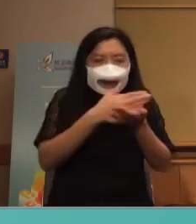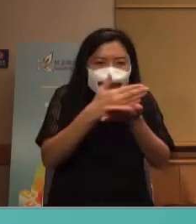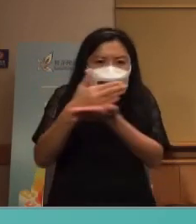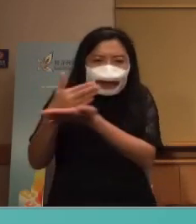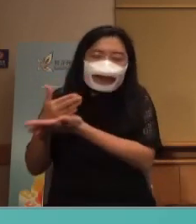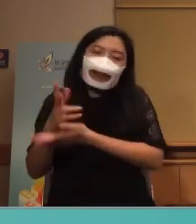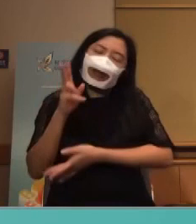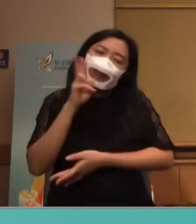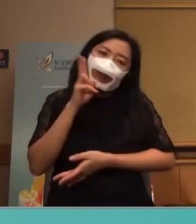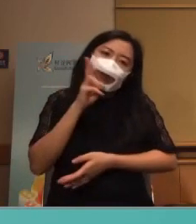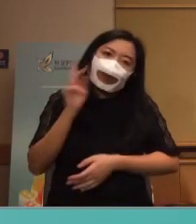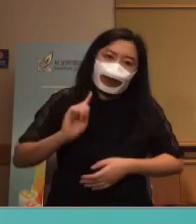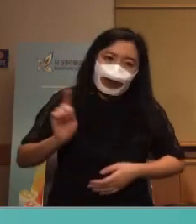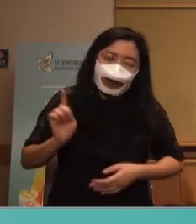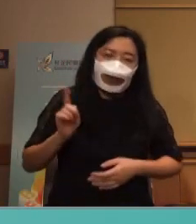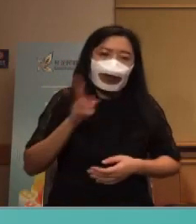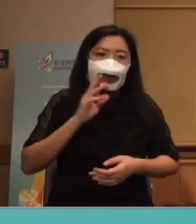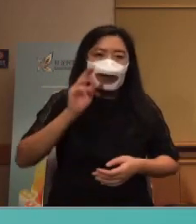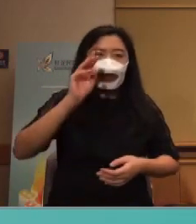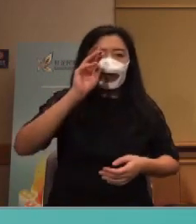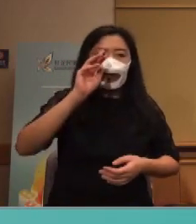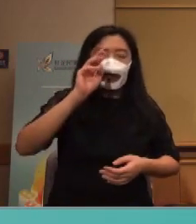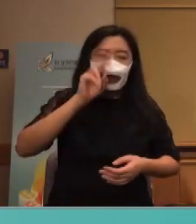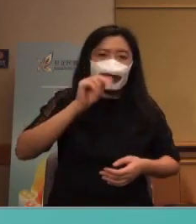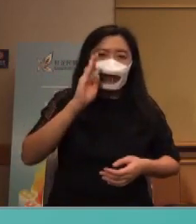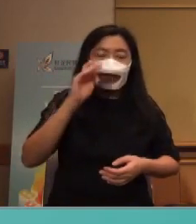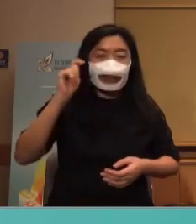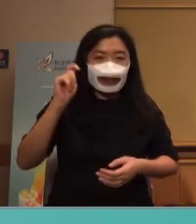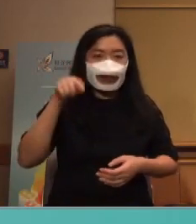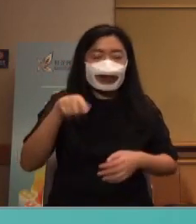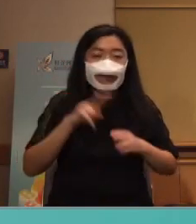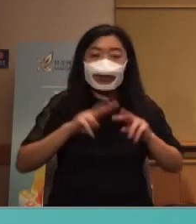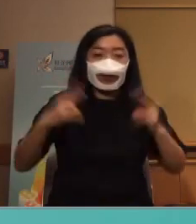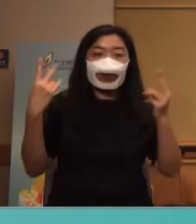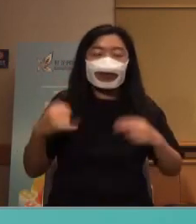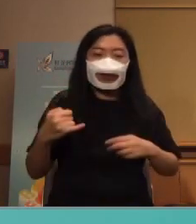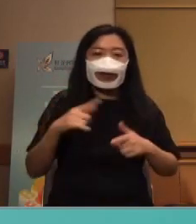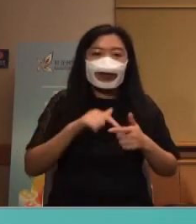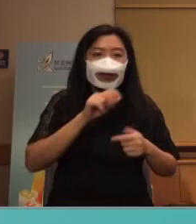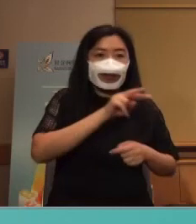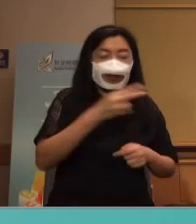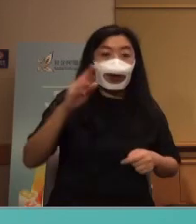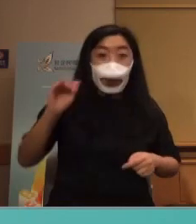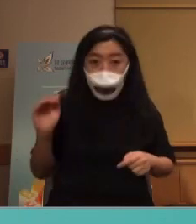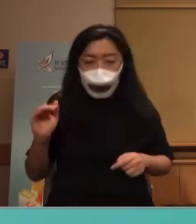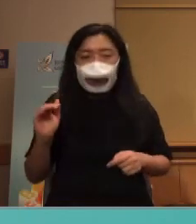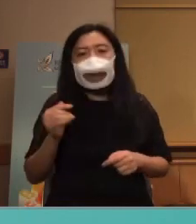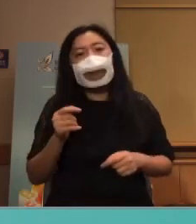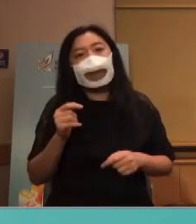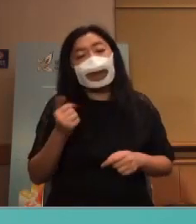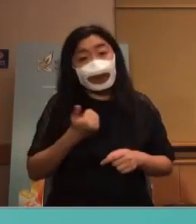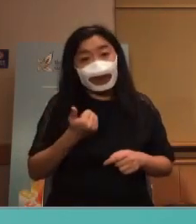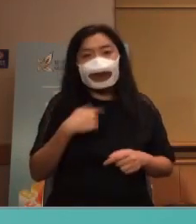make it mutable. Do we do it like that, or we actually do some testing? So that was that. So like you said,